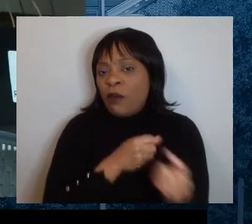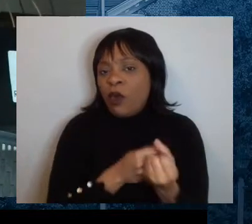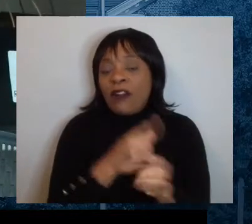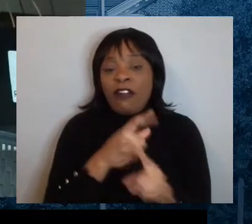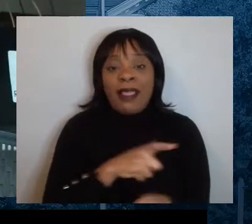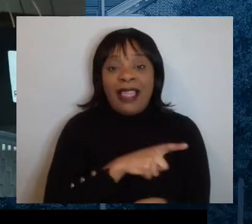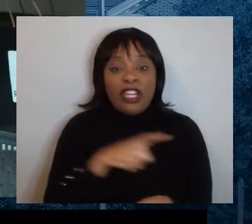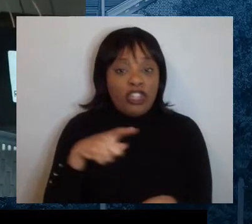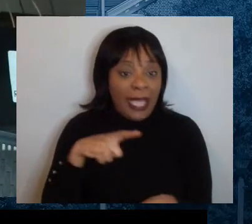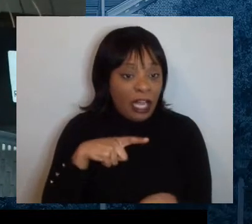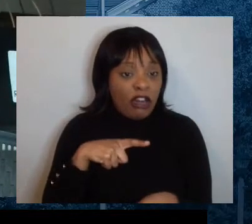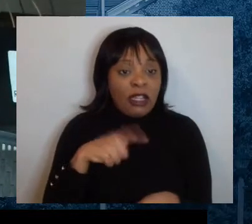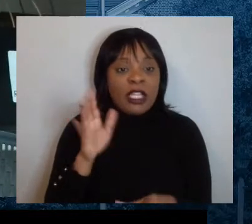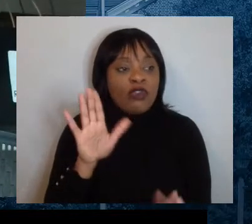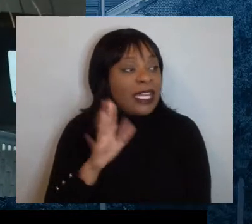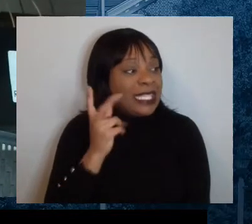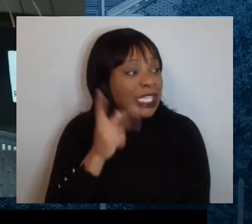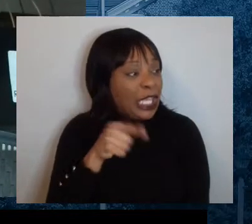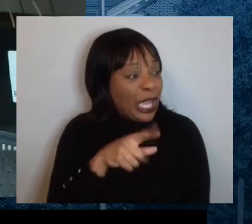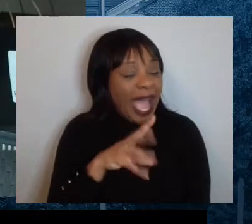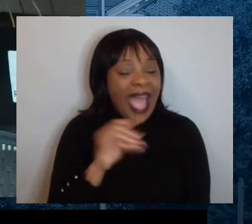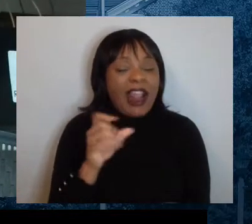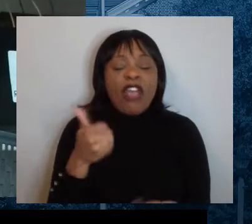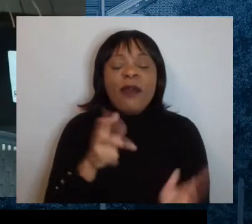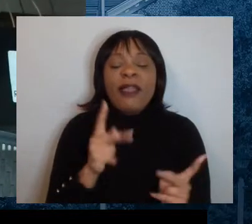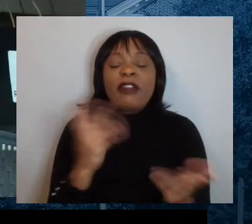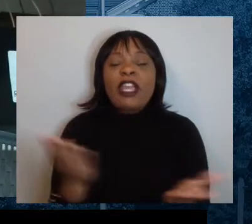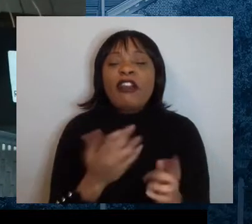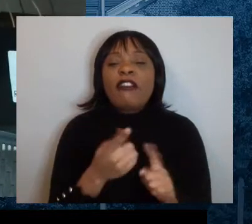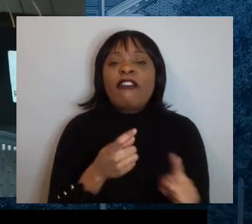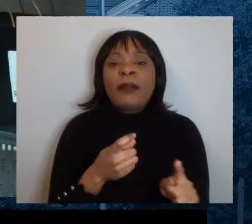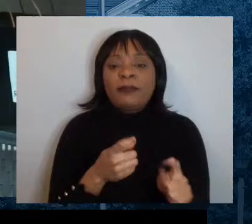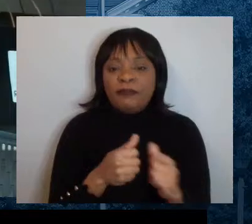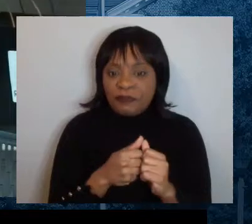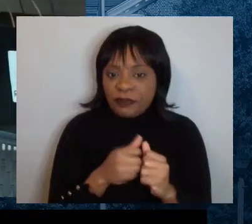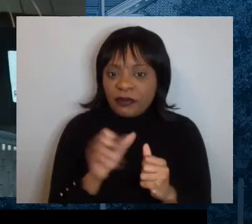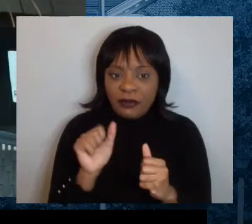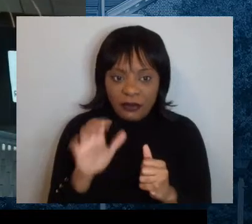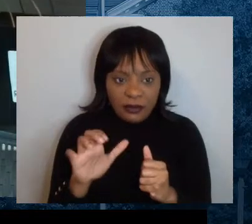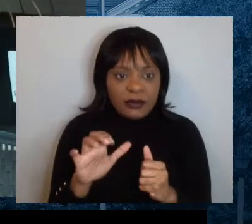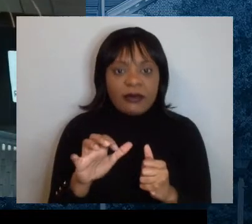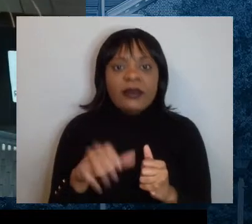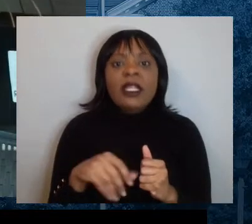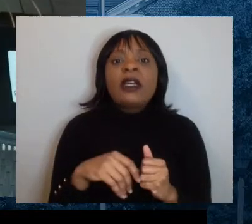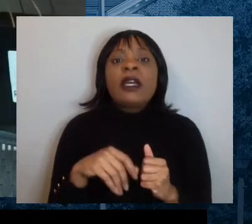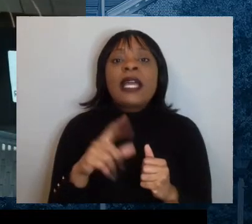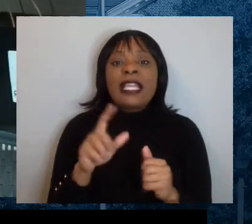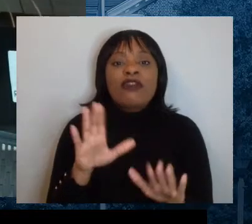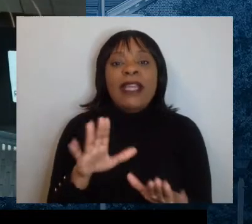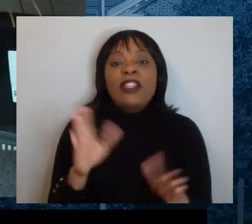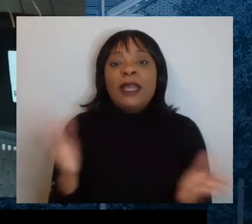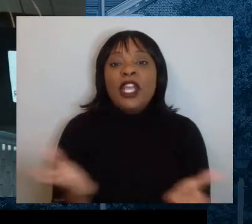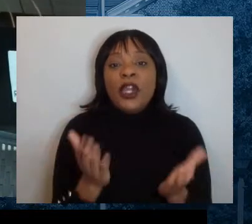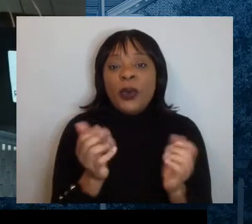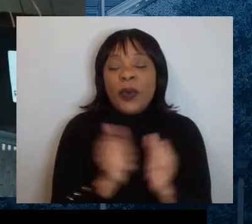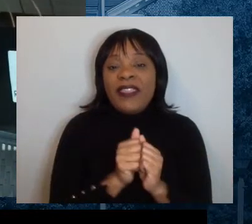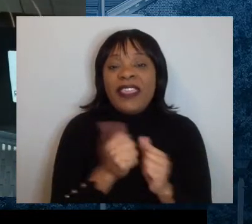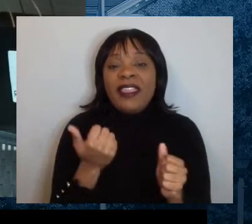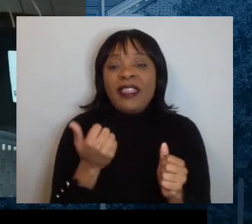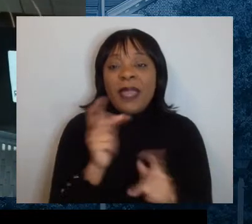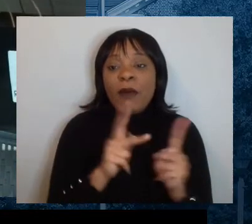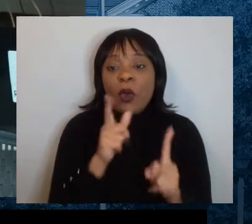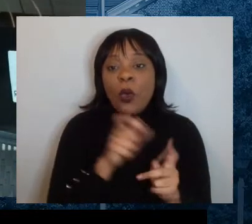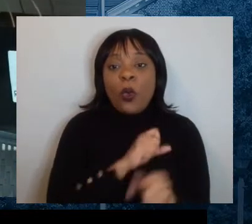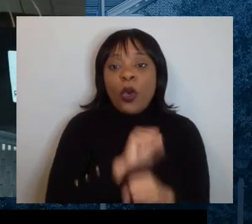to see Charlie and others that are here from the legislature and aren't. It's great to be here with Annie and the folks who work in the Division